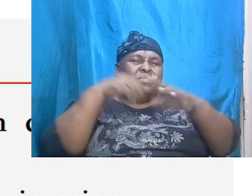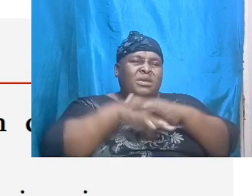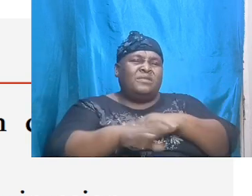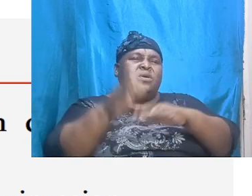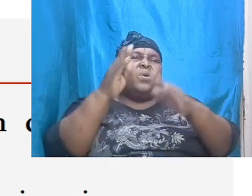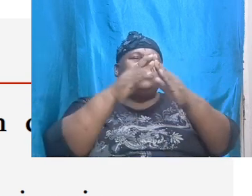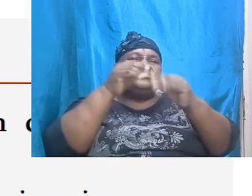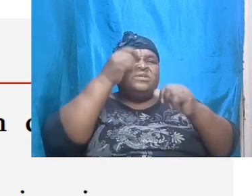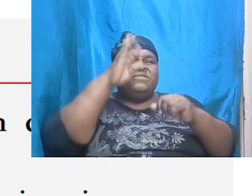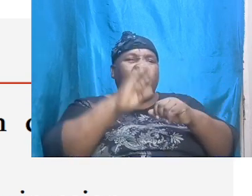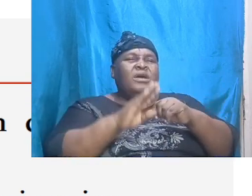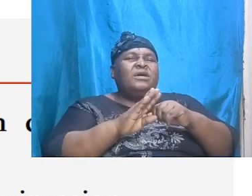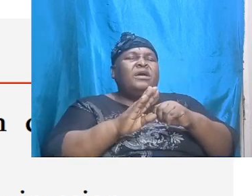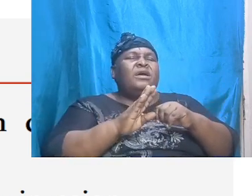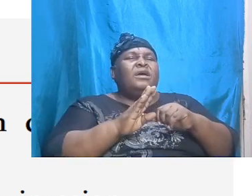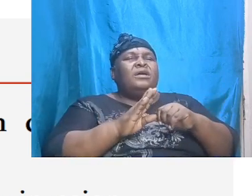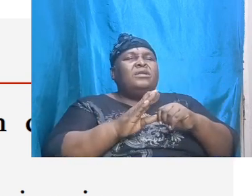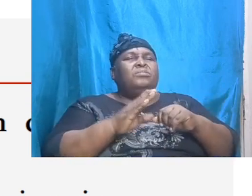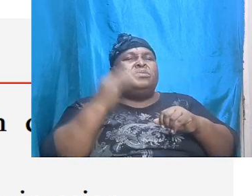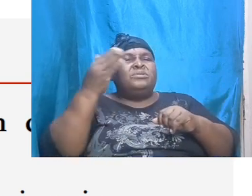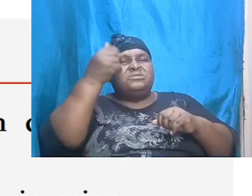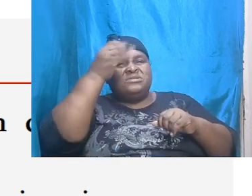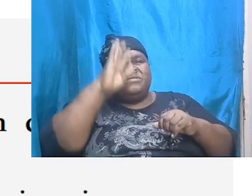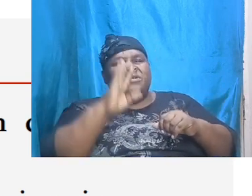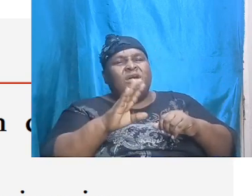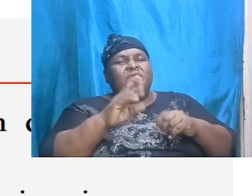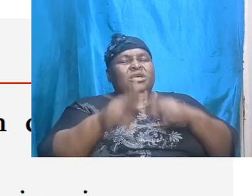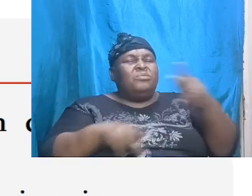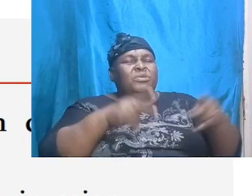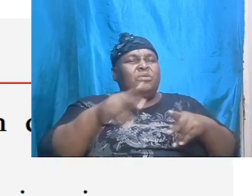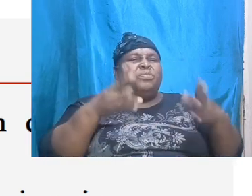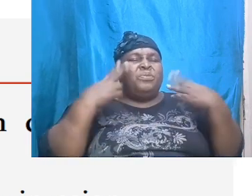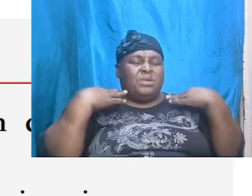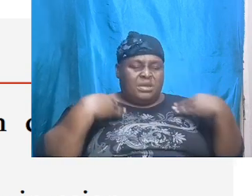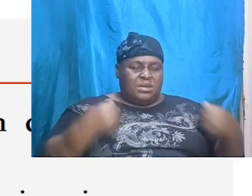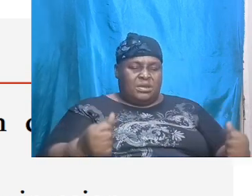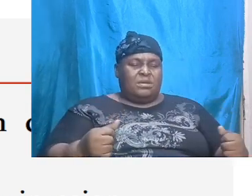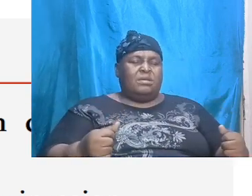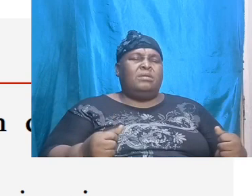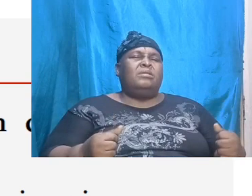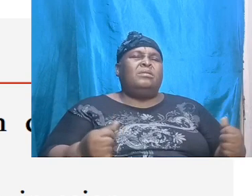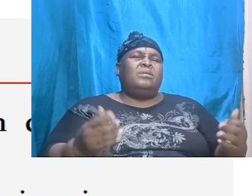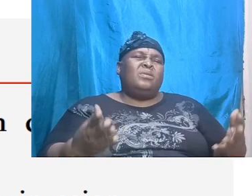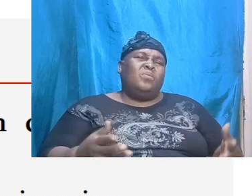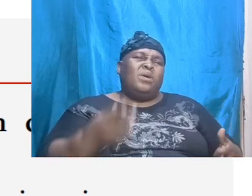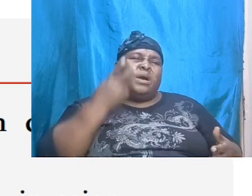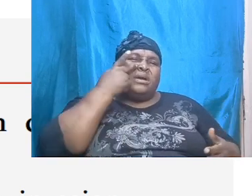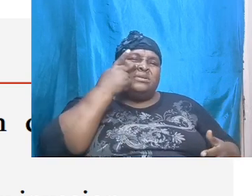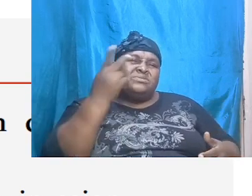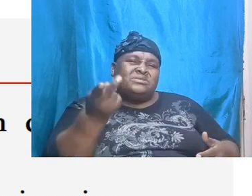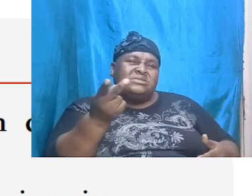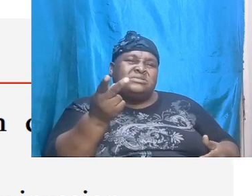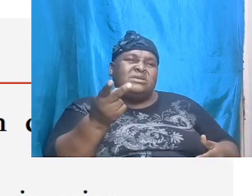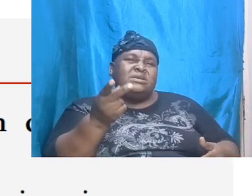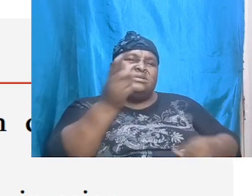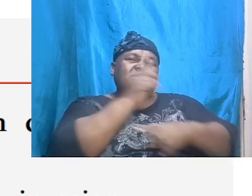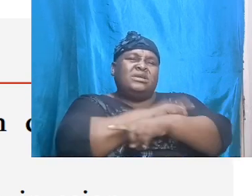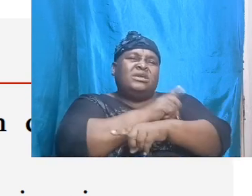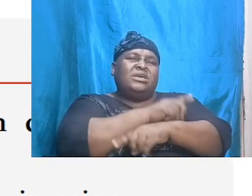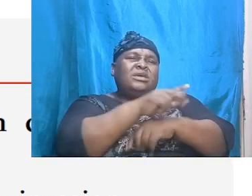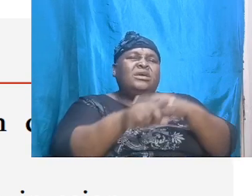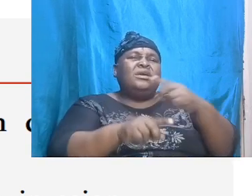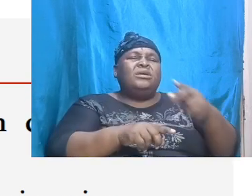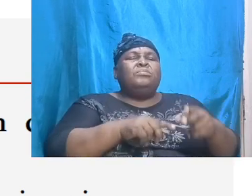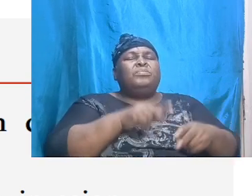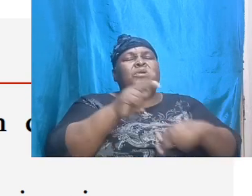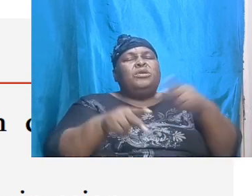down, that people will leave healed. I want to see the day when I come to the house of God, somebody come in a wheelchair and walk out. Somebody,